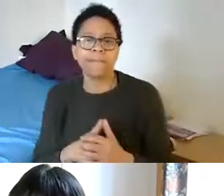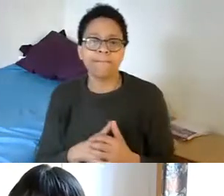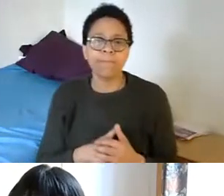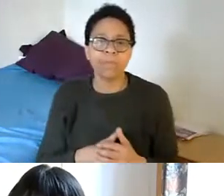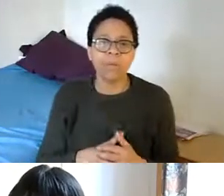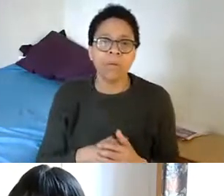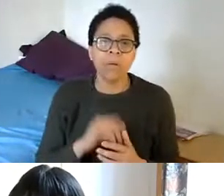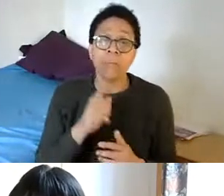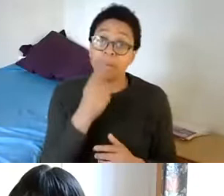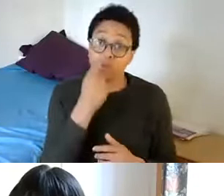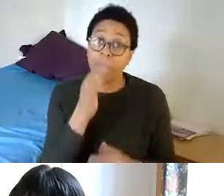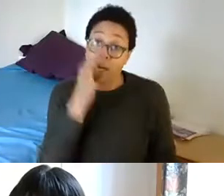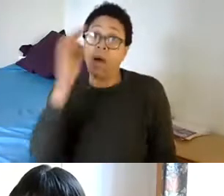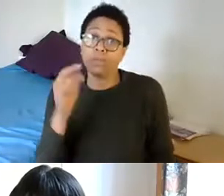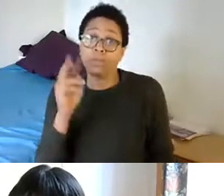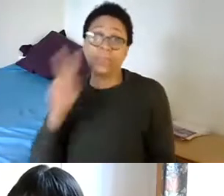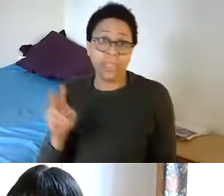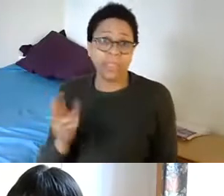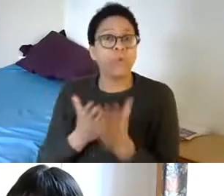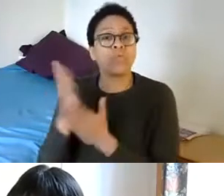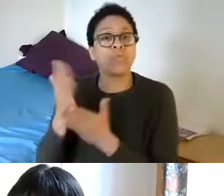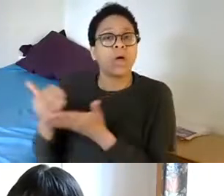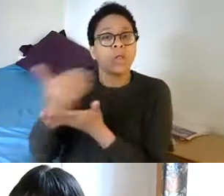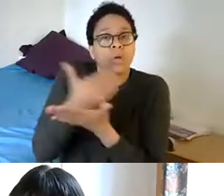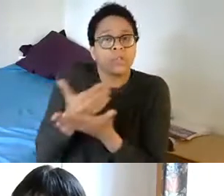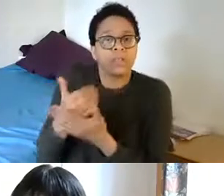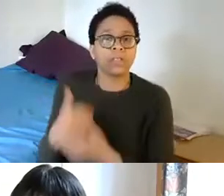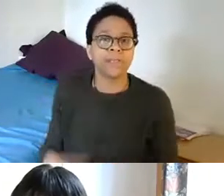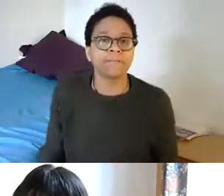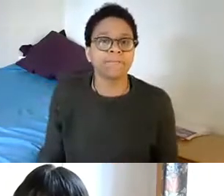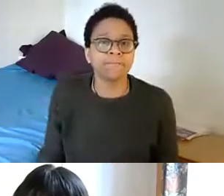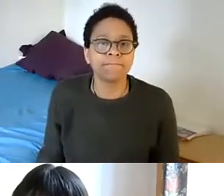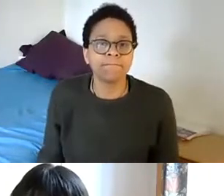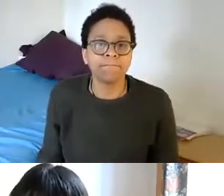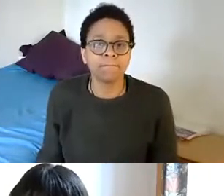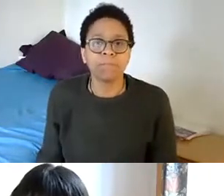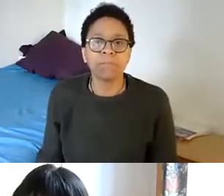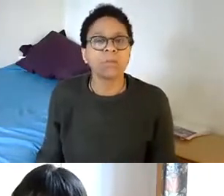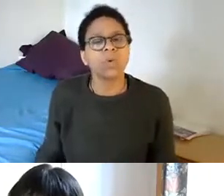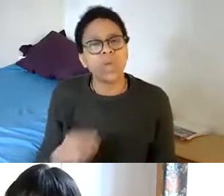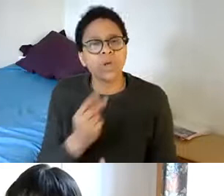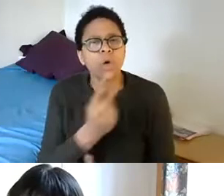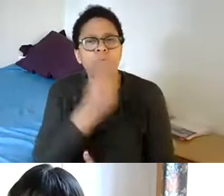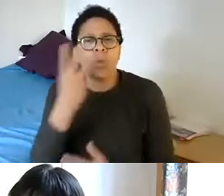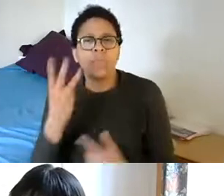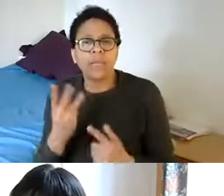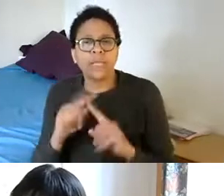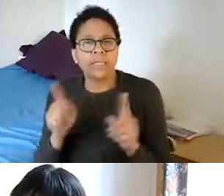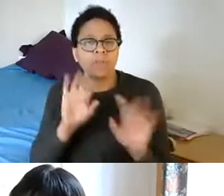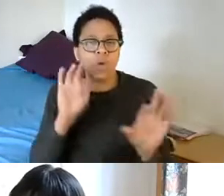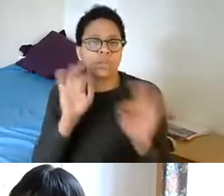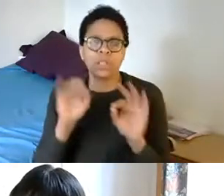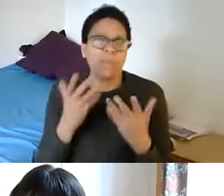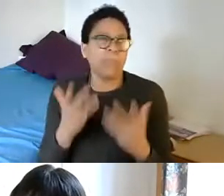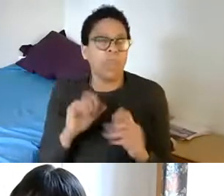to request it to see it within conservation, and it would be cared for there. So there's a couple of different options, but at the moment we can't decide what to